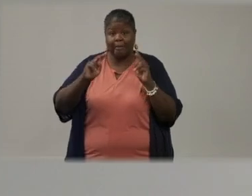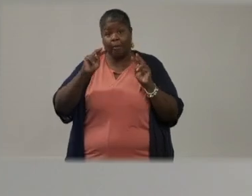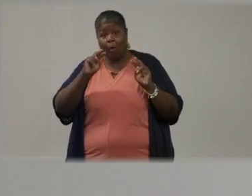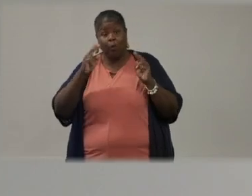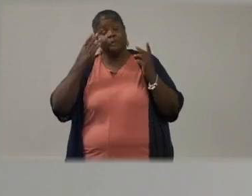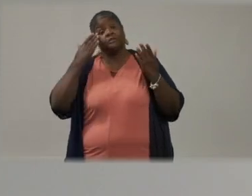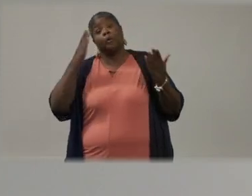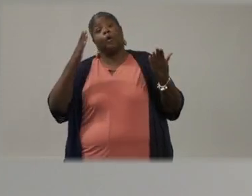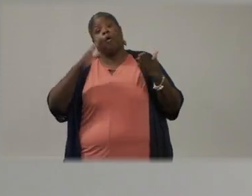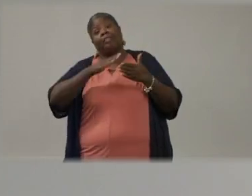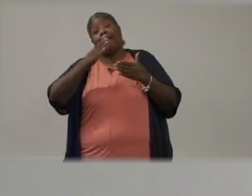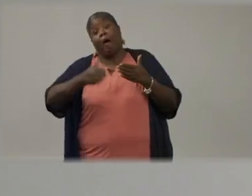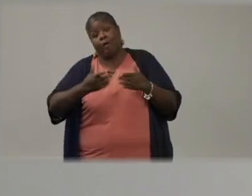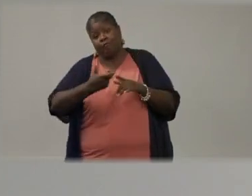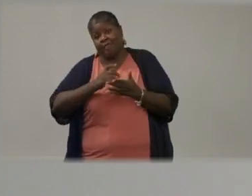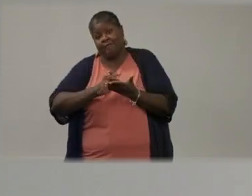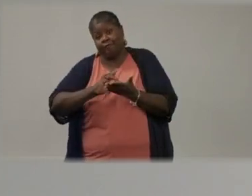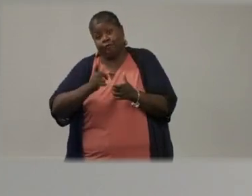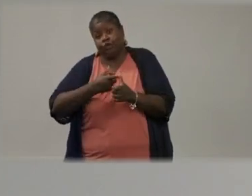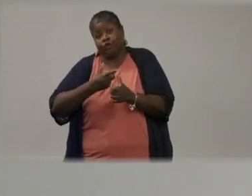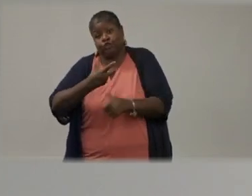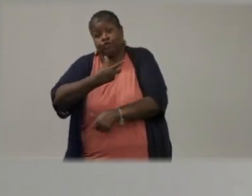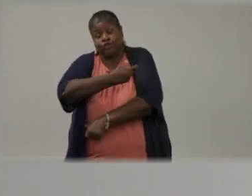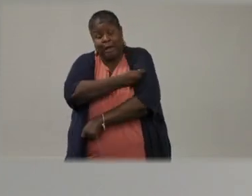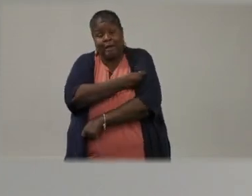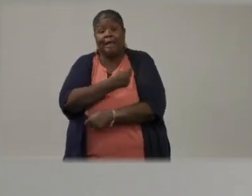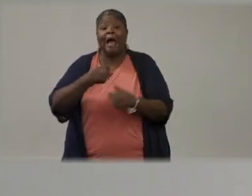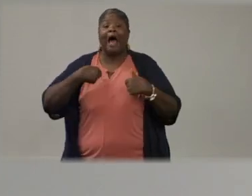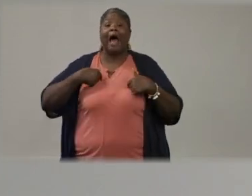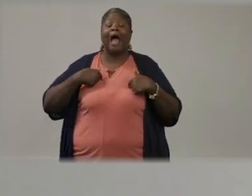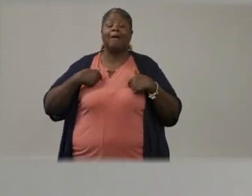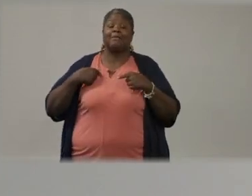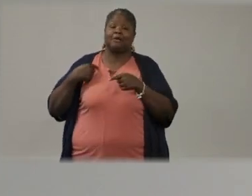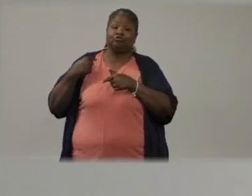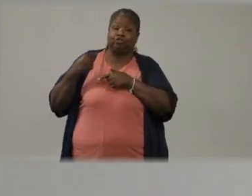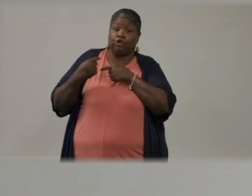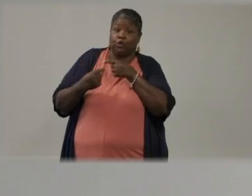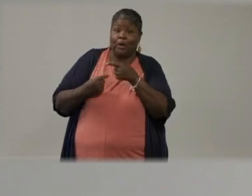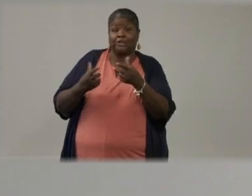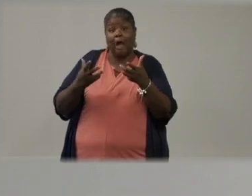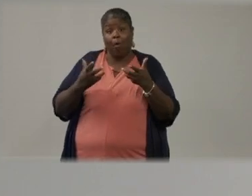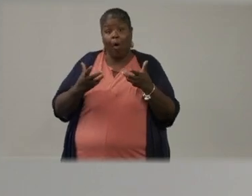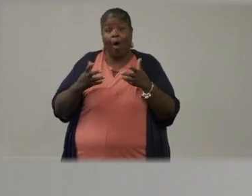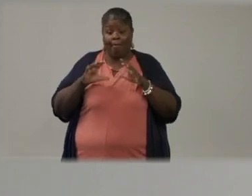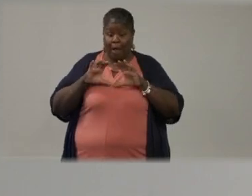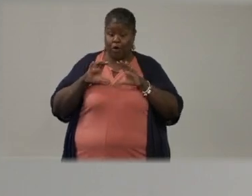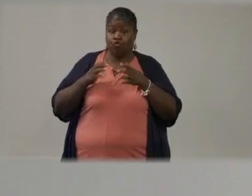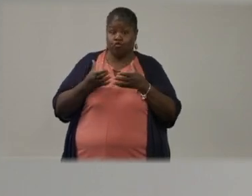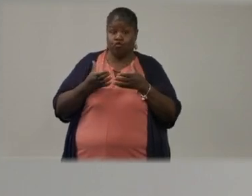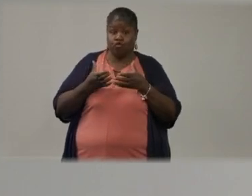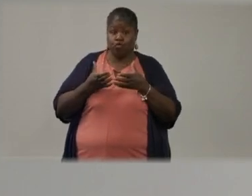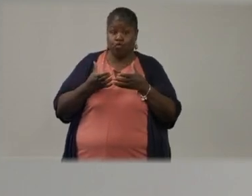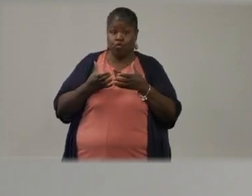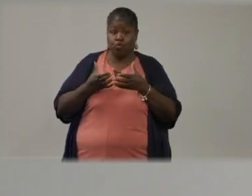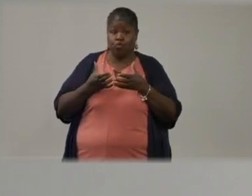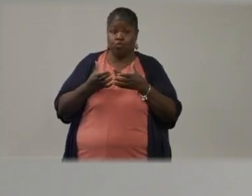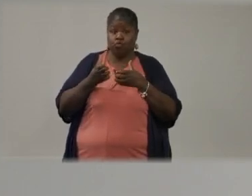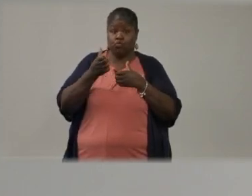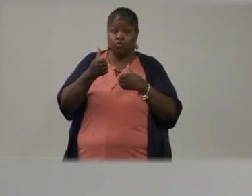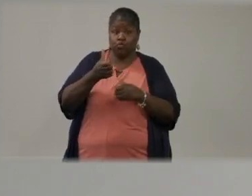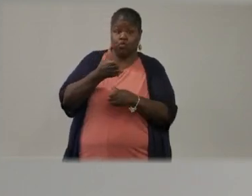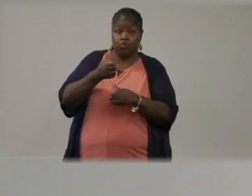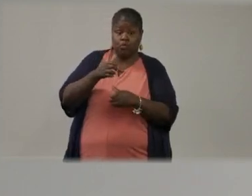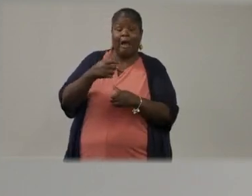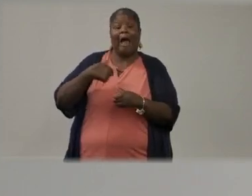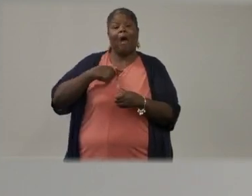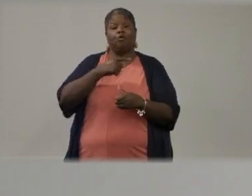don't know what the outcome is. But I am of the generation that if I want my crew to do it, I'll